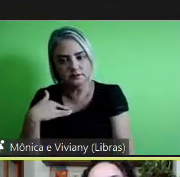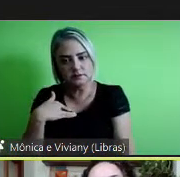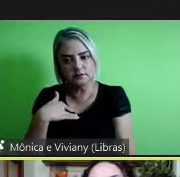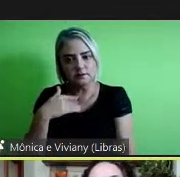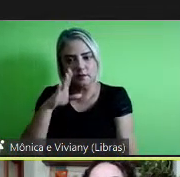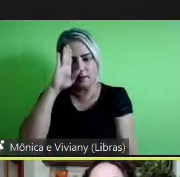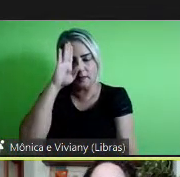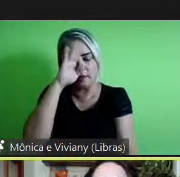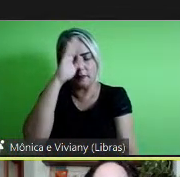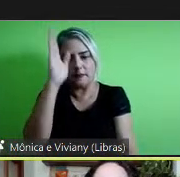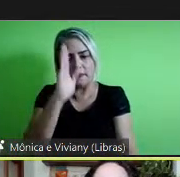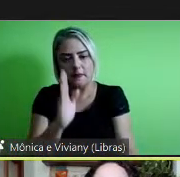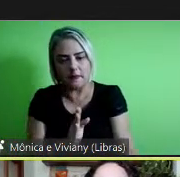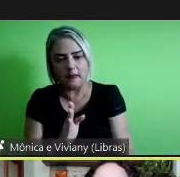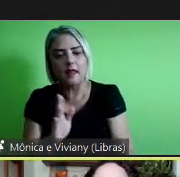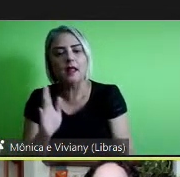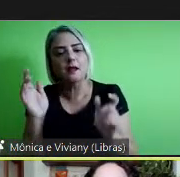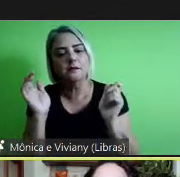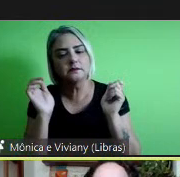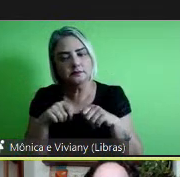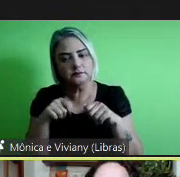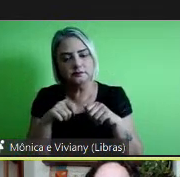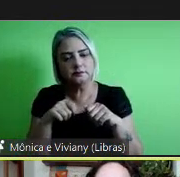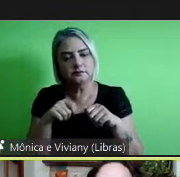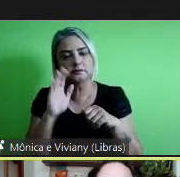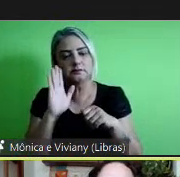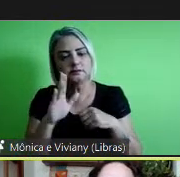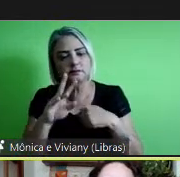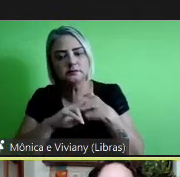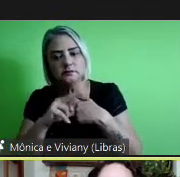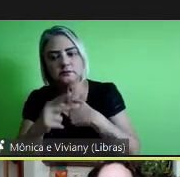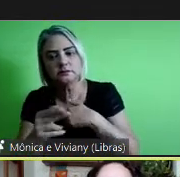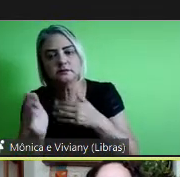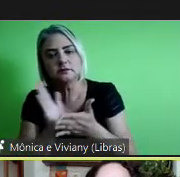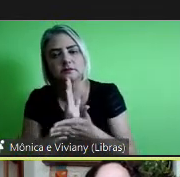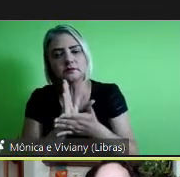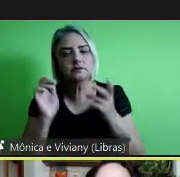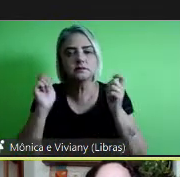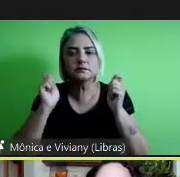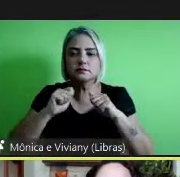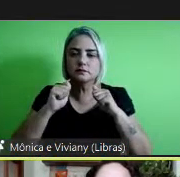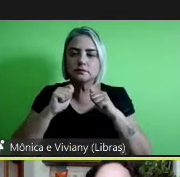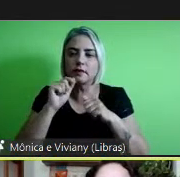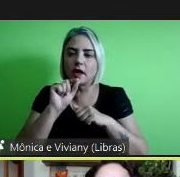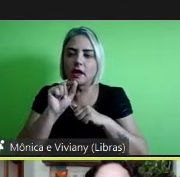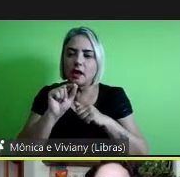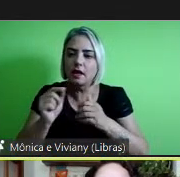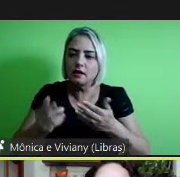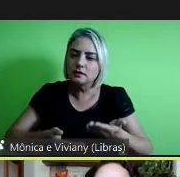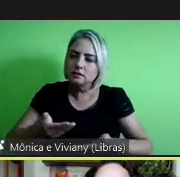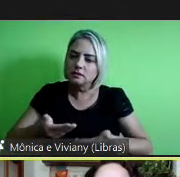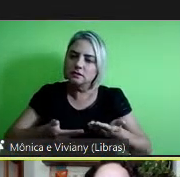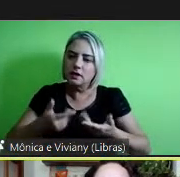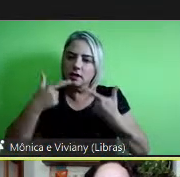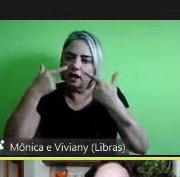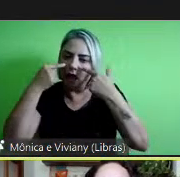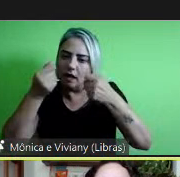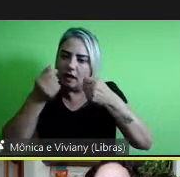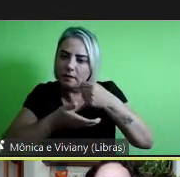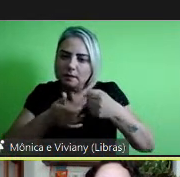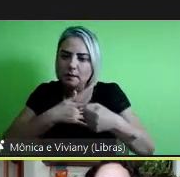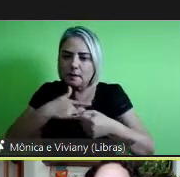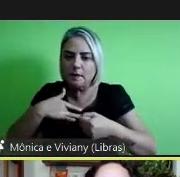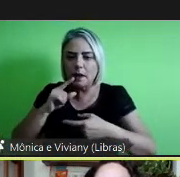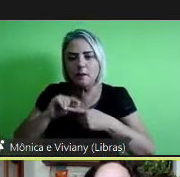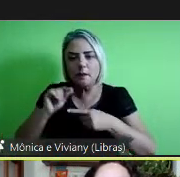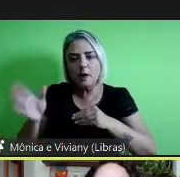healthcare, which are predominant in Brazil, makes it possible to generate some potentiality so that this service